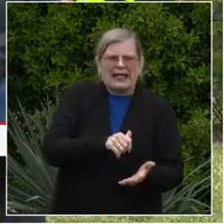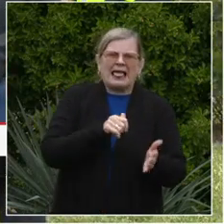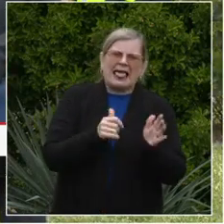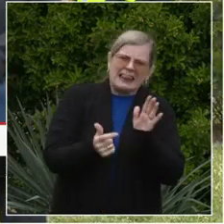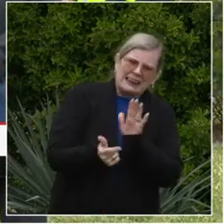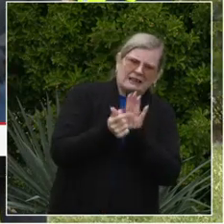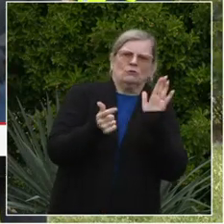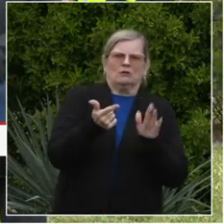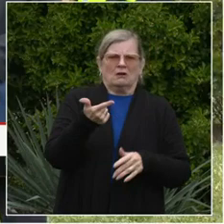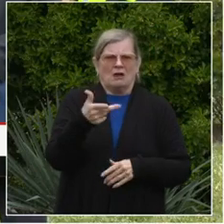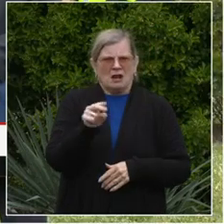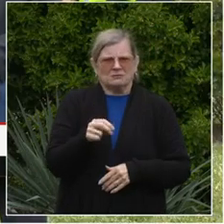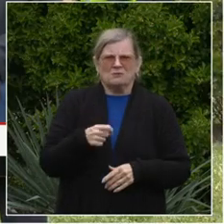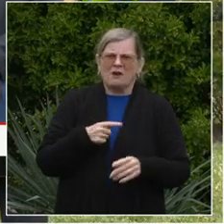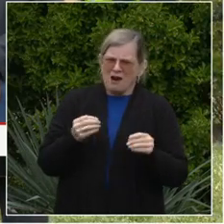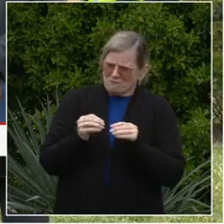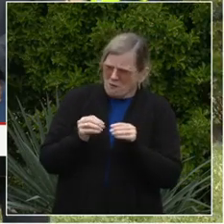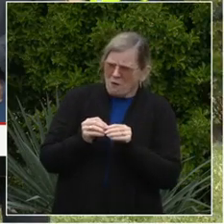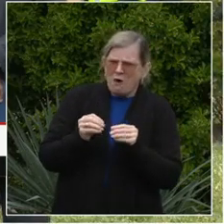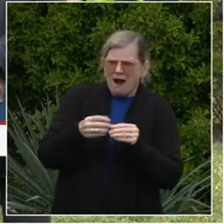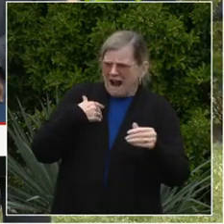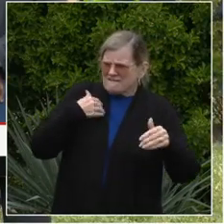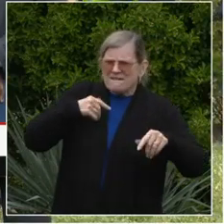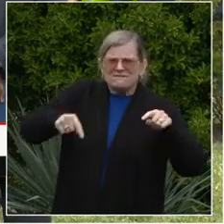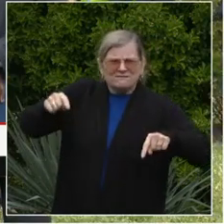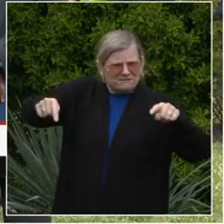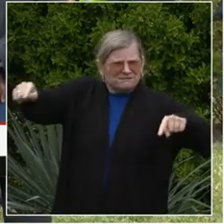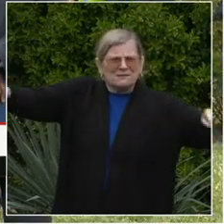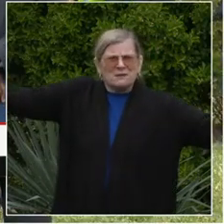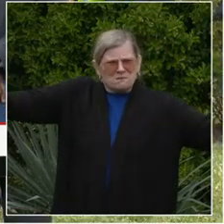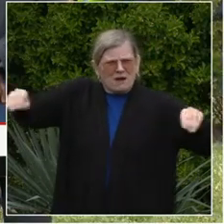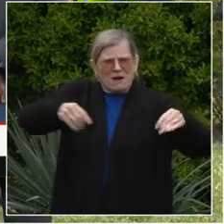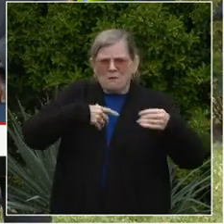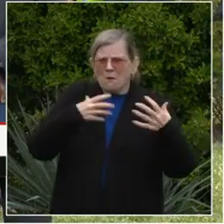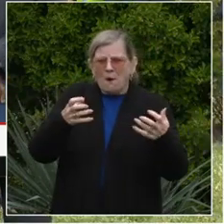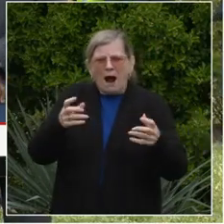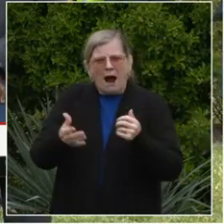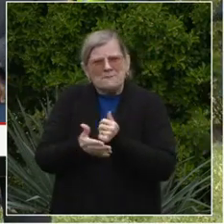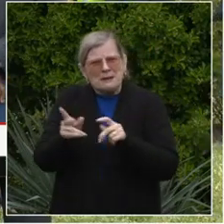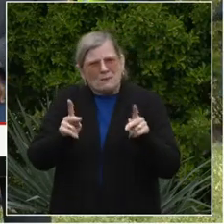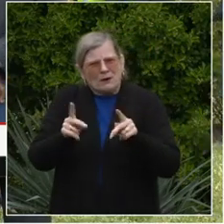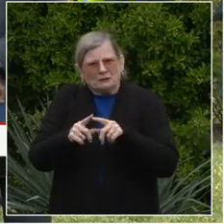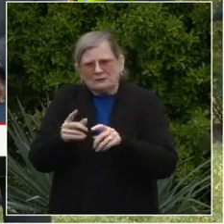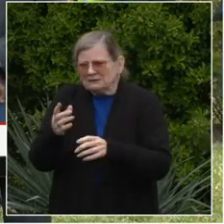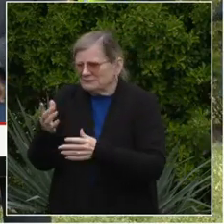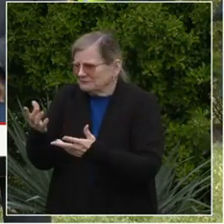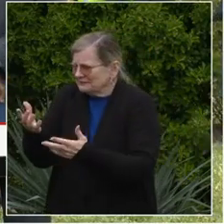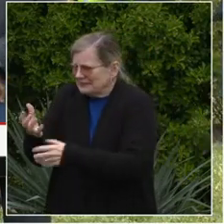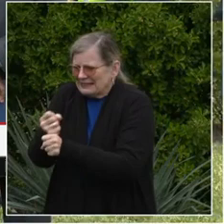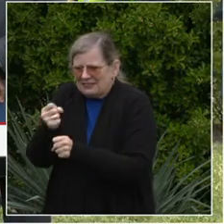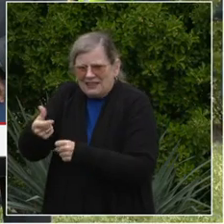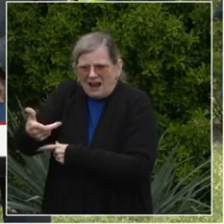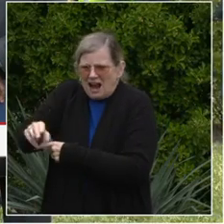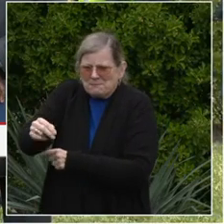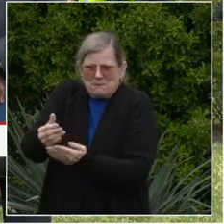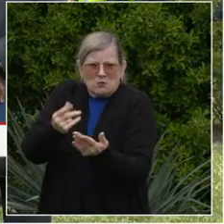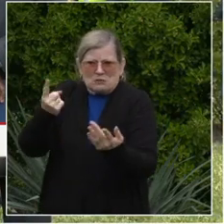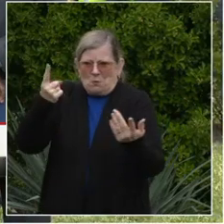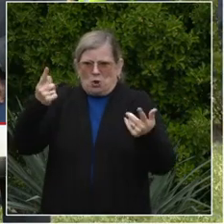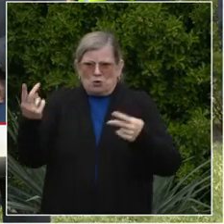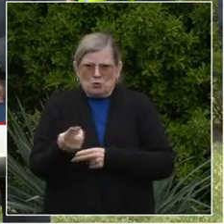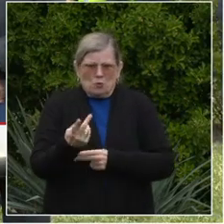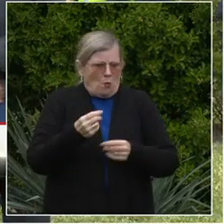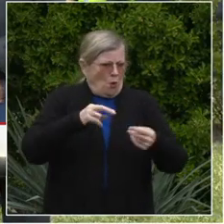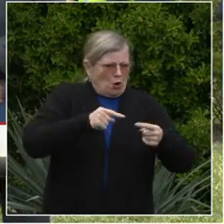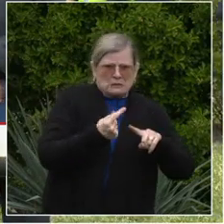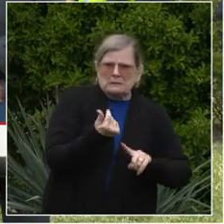still a lot out there. And we want to get to them before someone uses them to kill someone else or injure someone